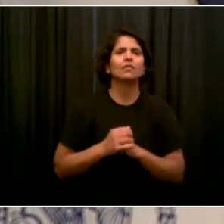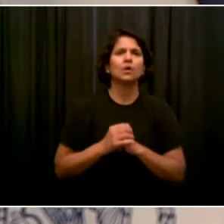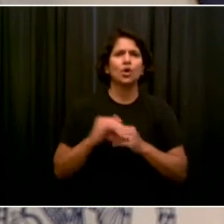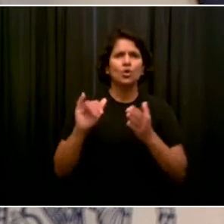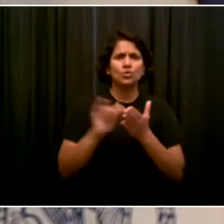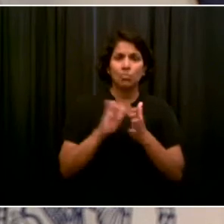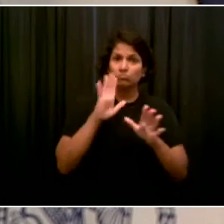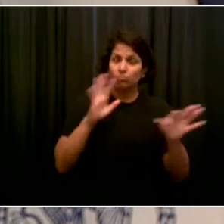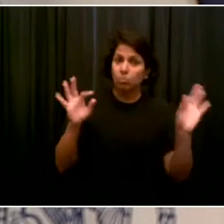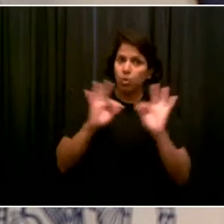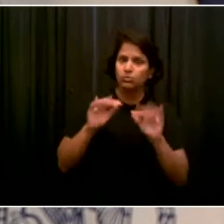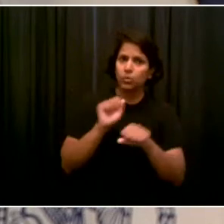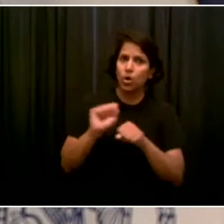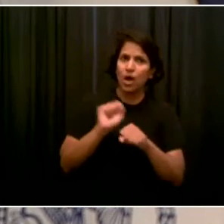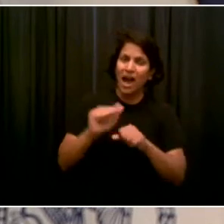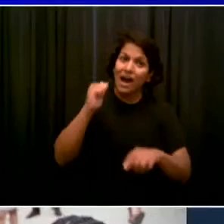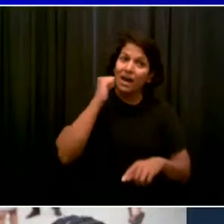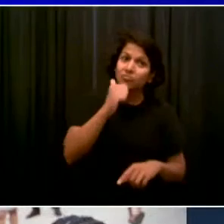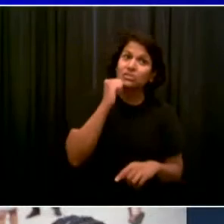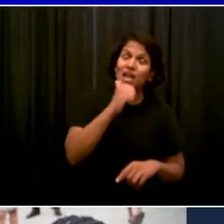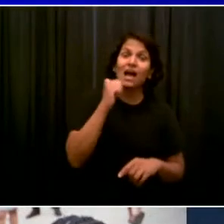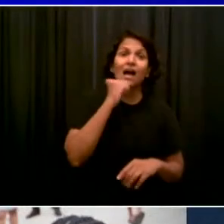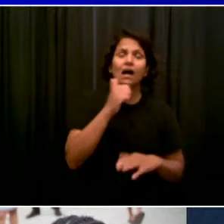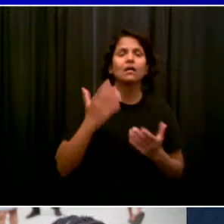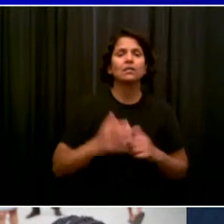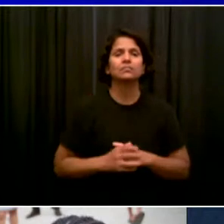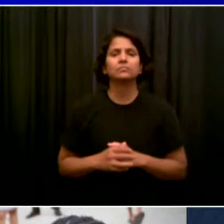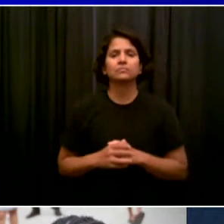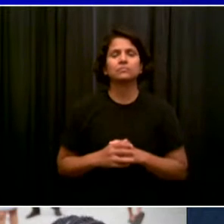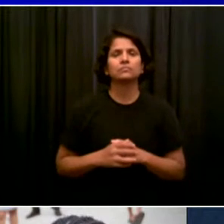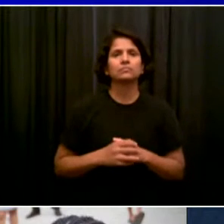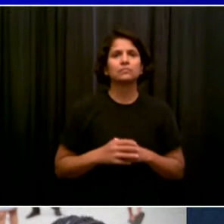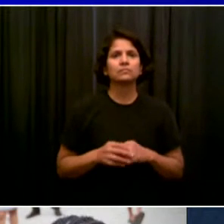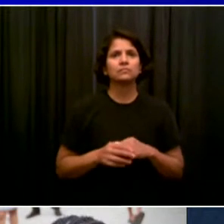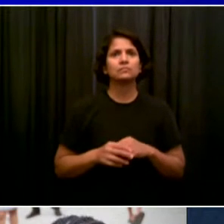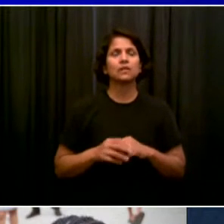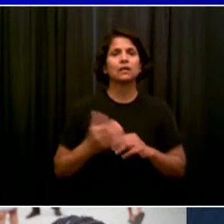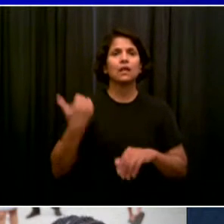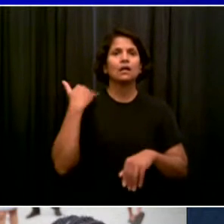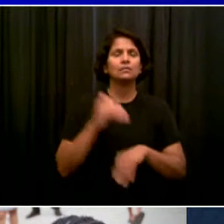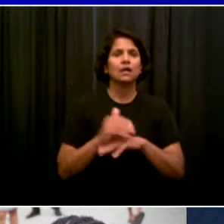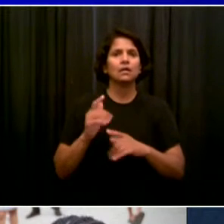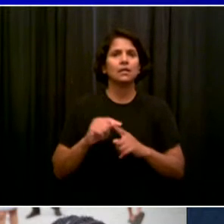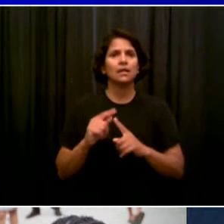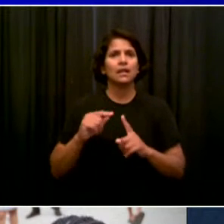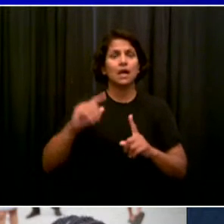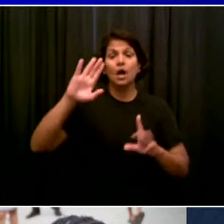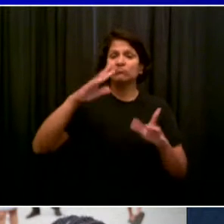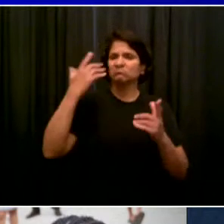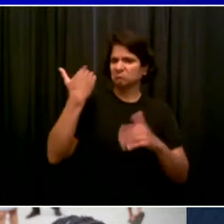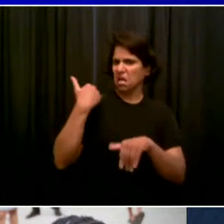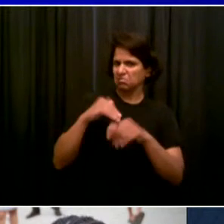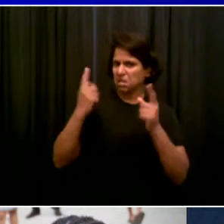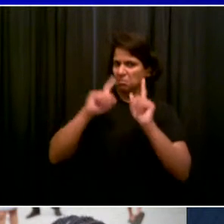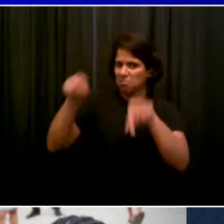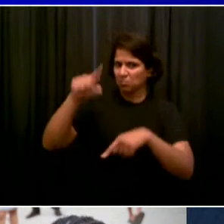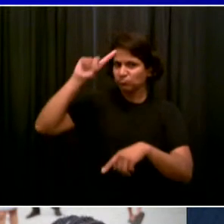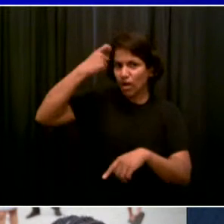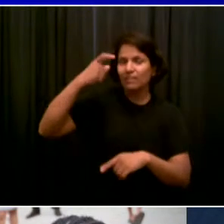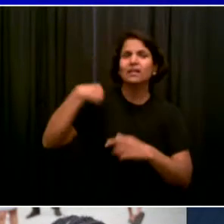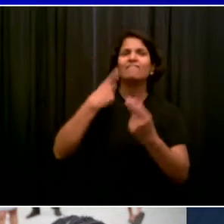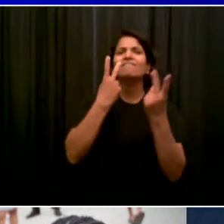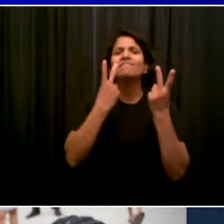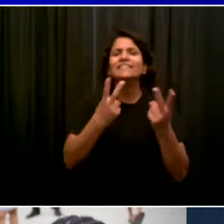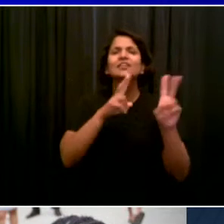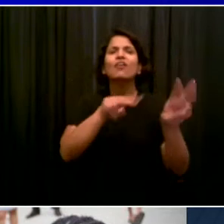night, I was at National Night Out, the 4-6 precinct in the Bronx. I saw everything good about New York City, everything good about the